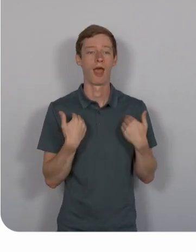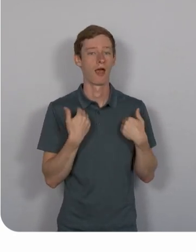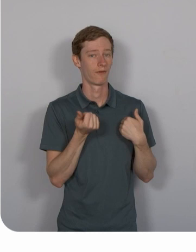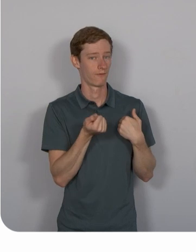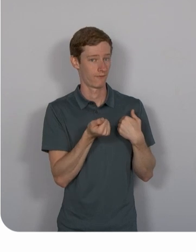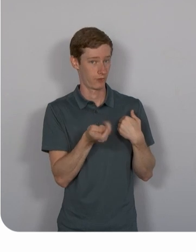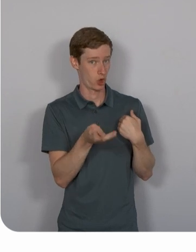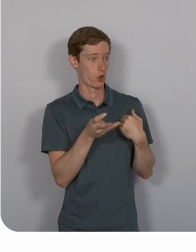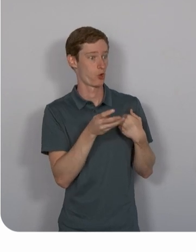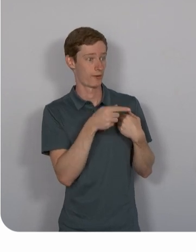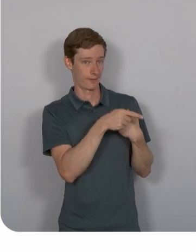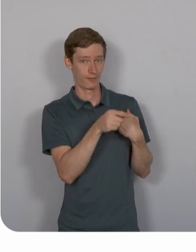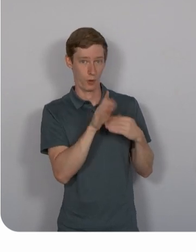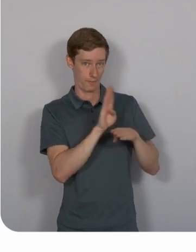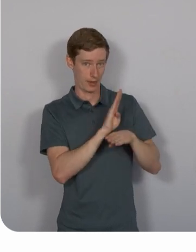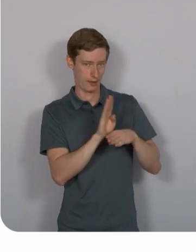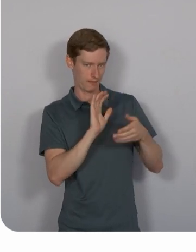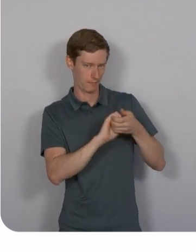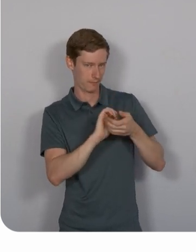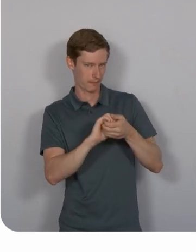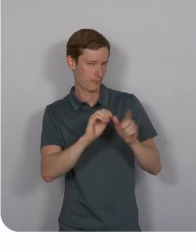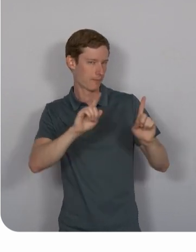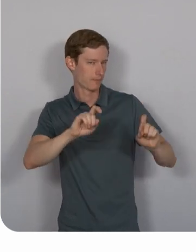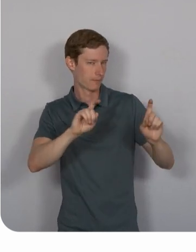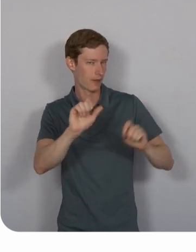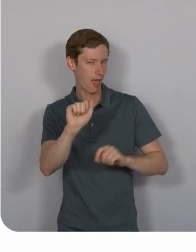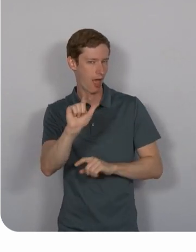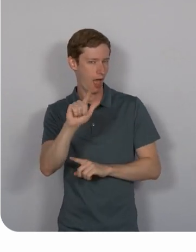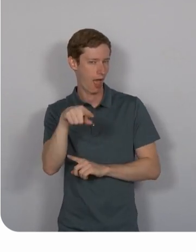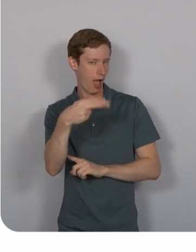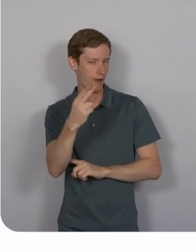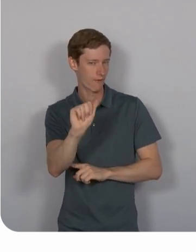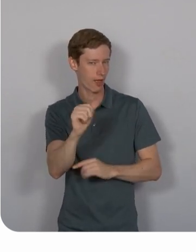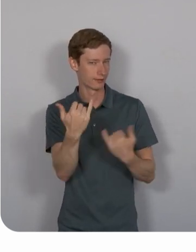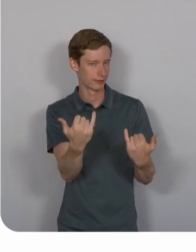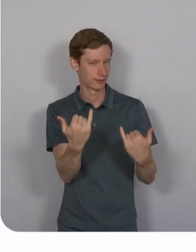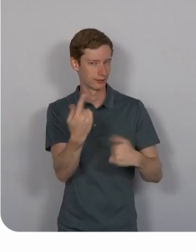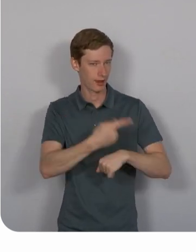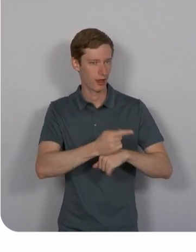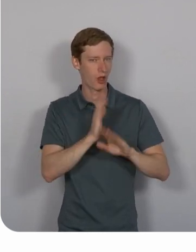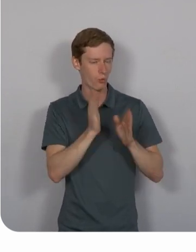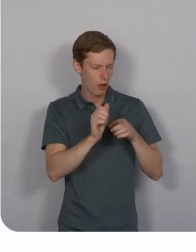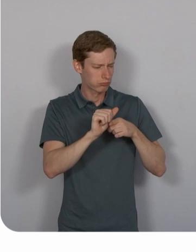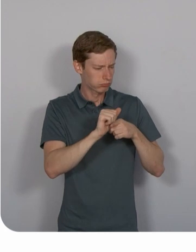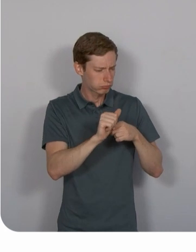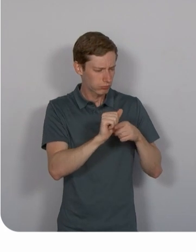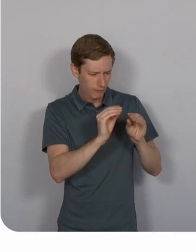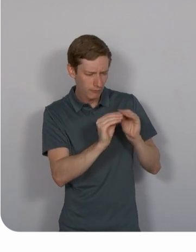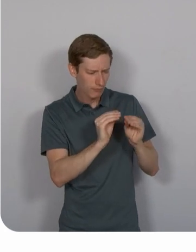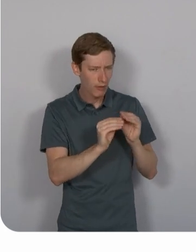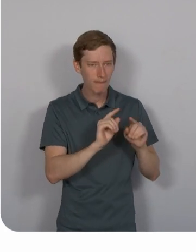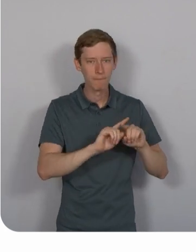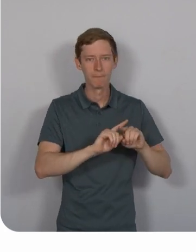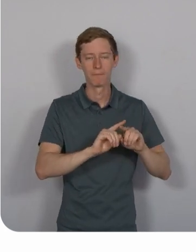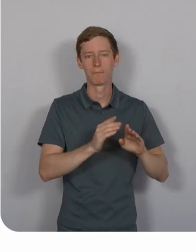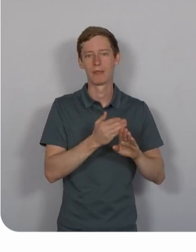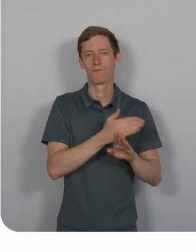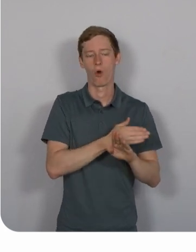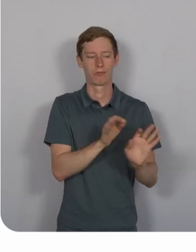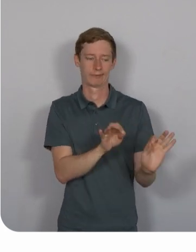alpha today. We're going to focus on really dialing this in before we roll it out more broadly. I think that this is going to